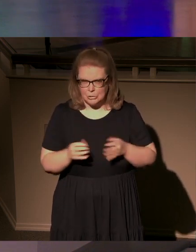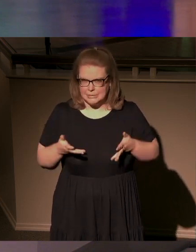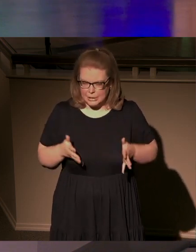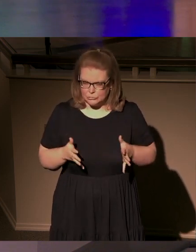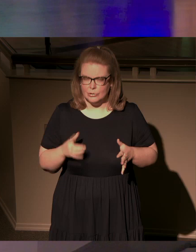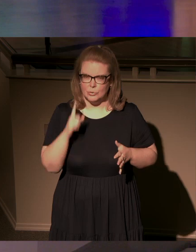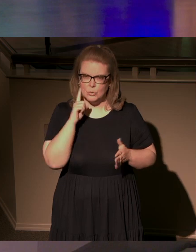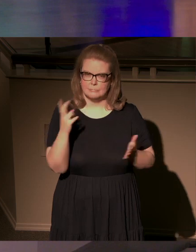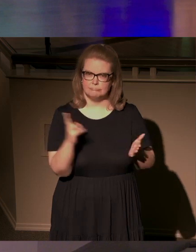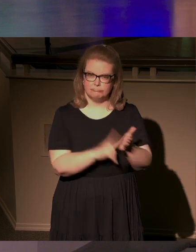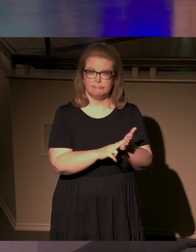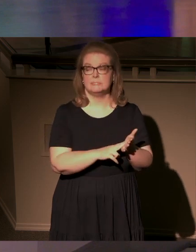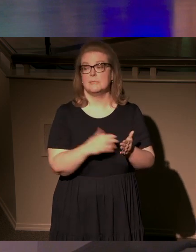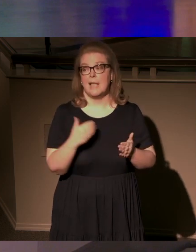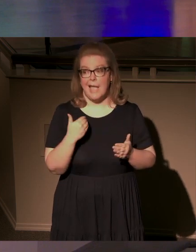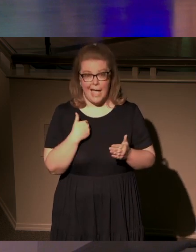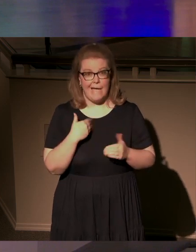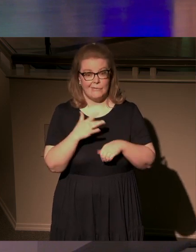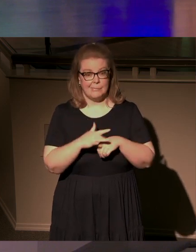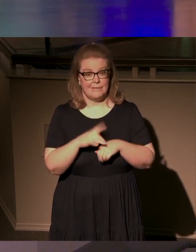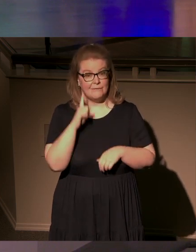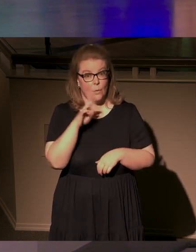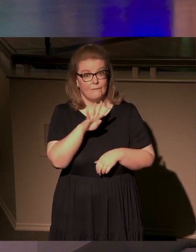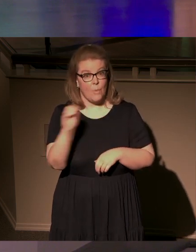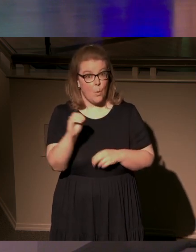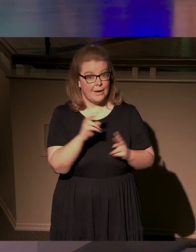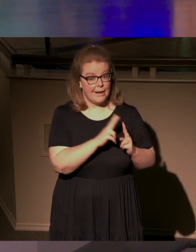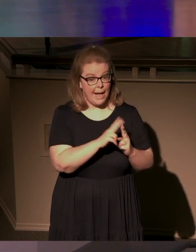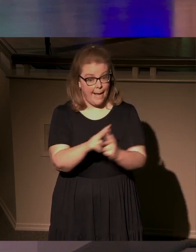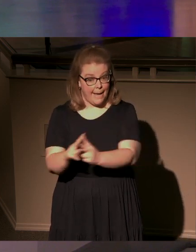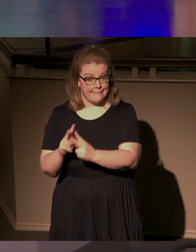in. We've got room for 40 couples. Once we hit that,